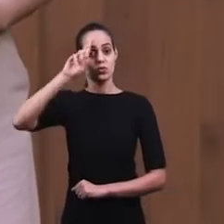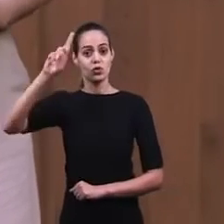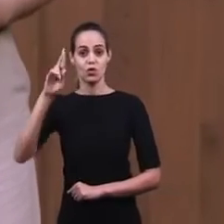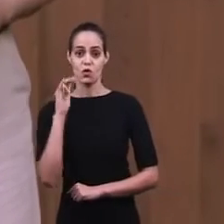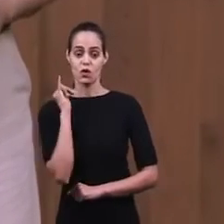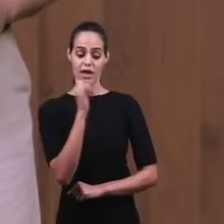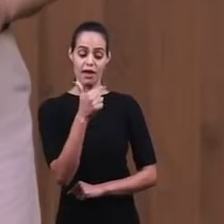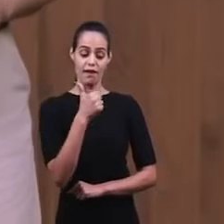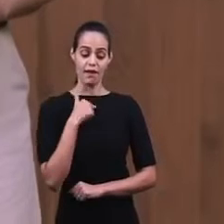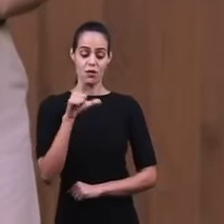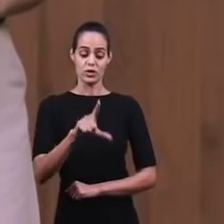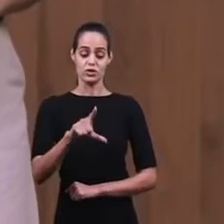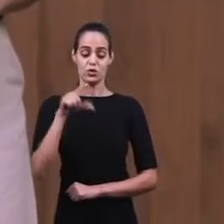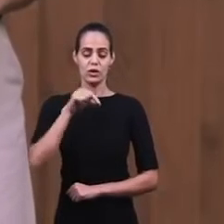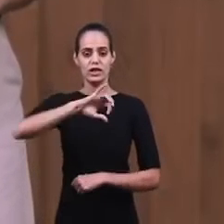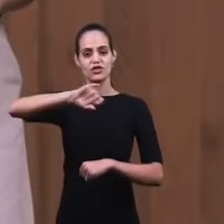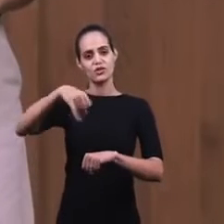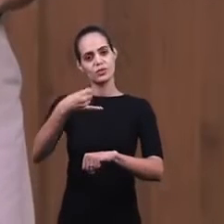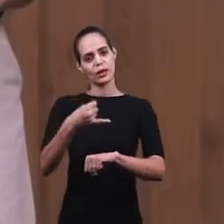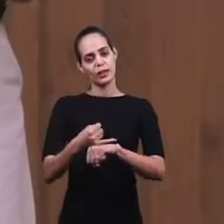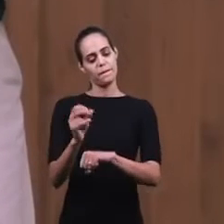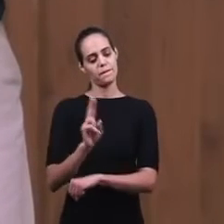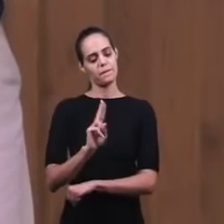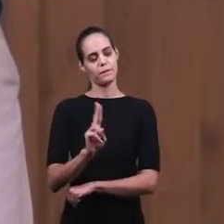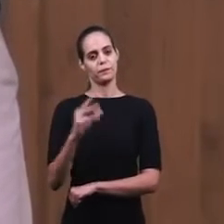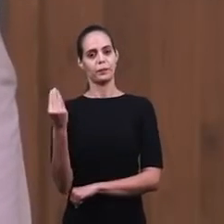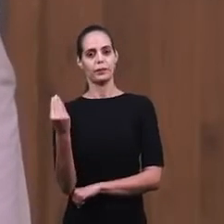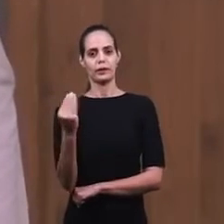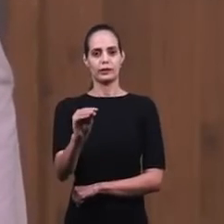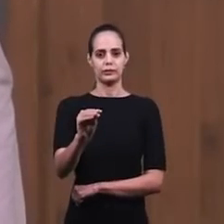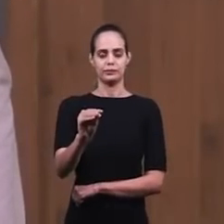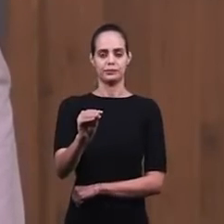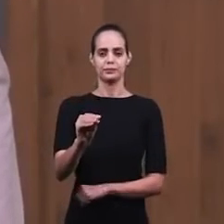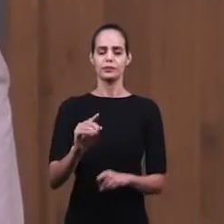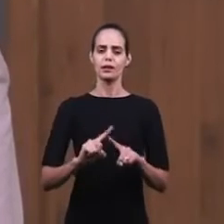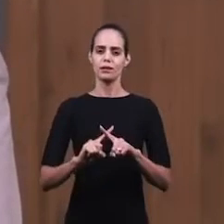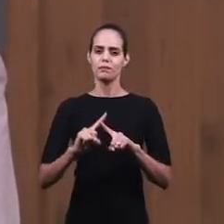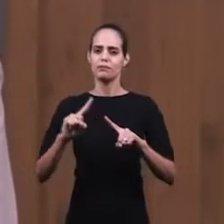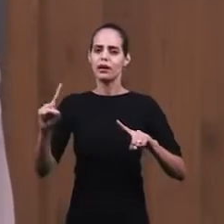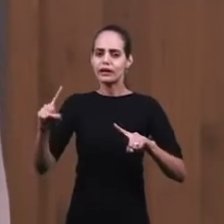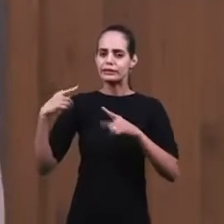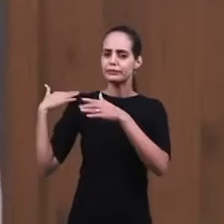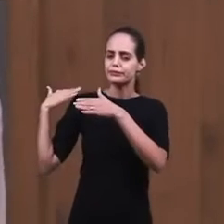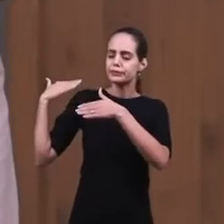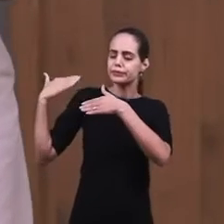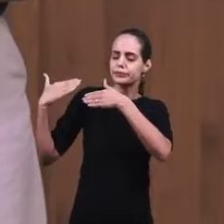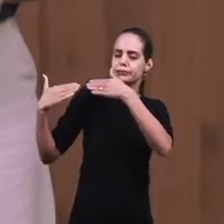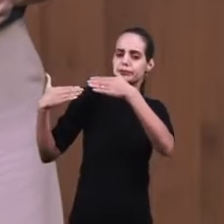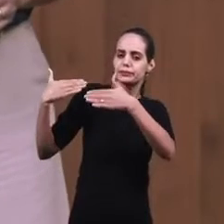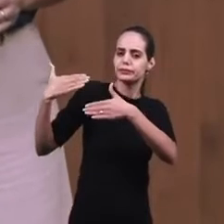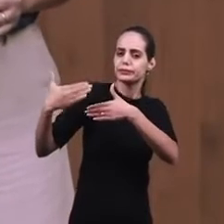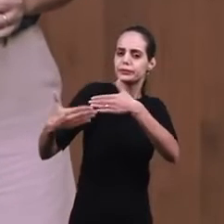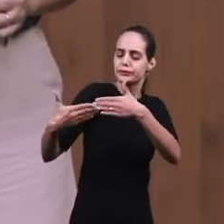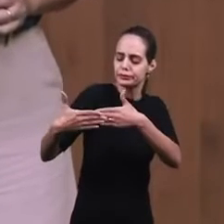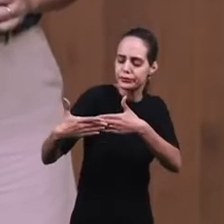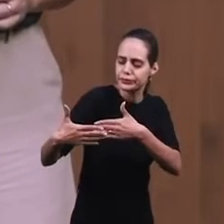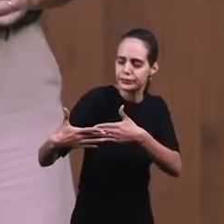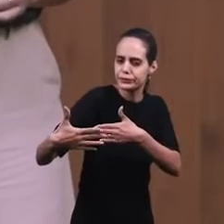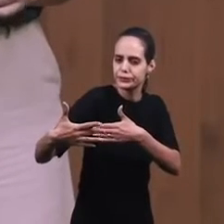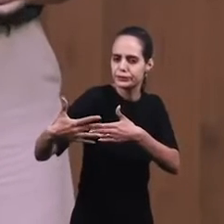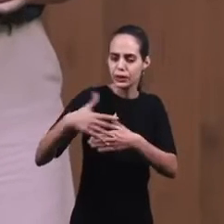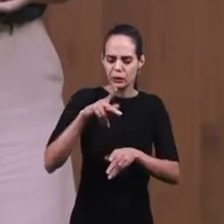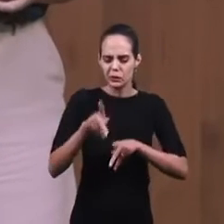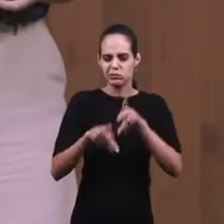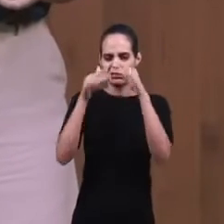be. But as time passed, people entered great disobedience before the Lord. They left behind